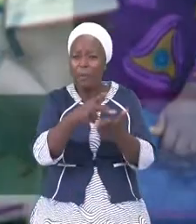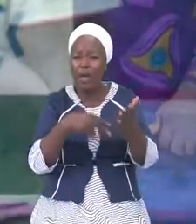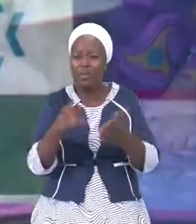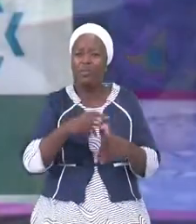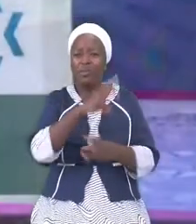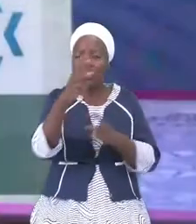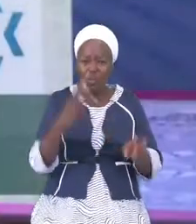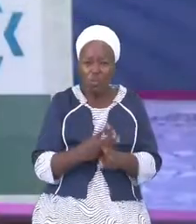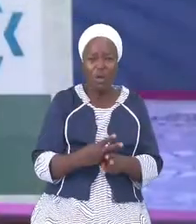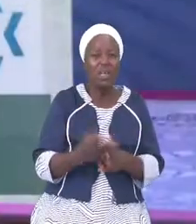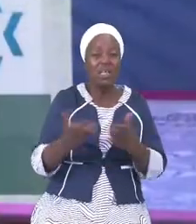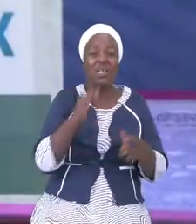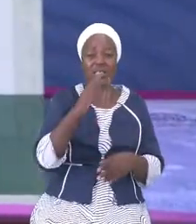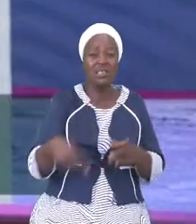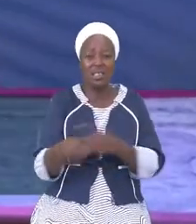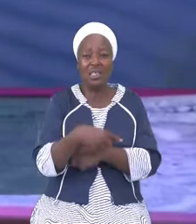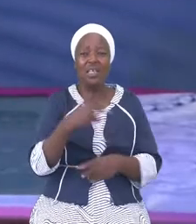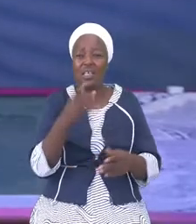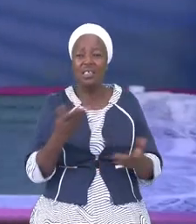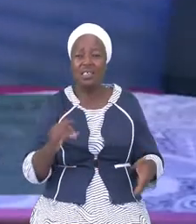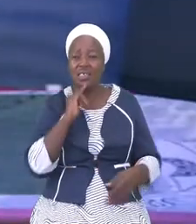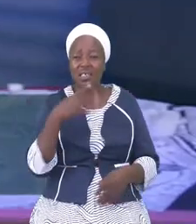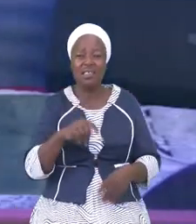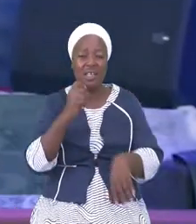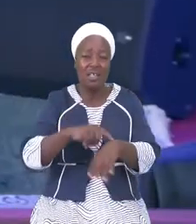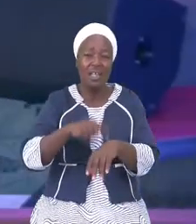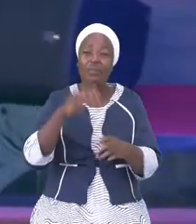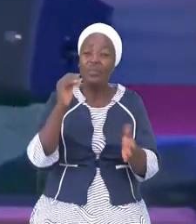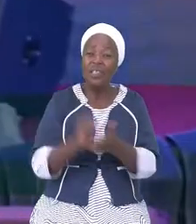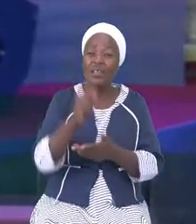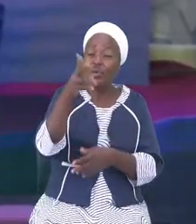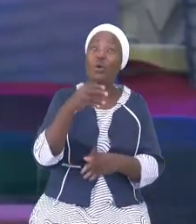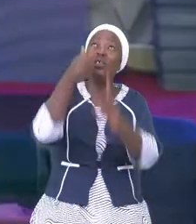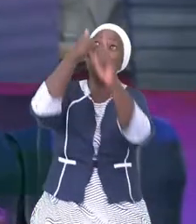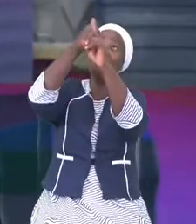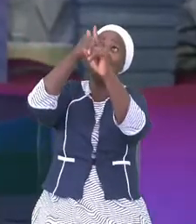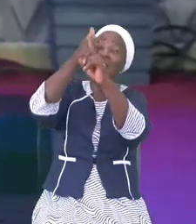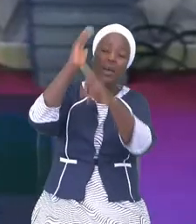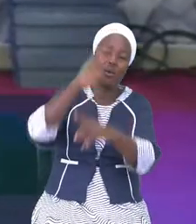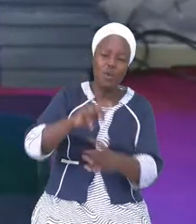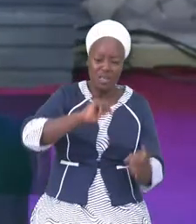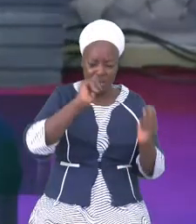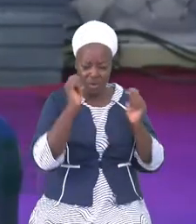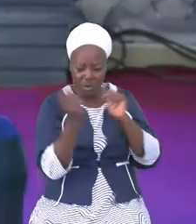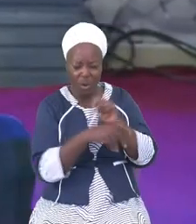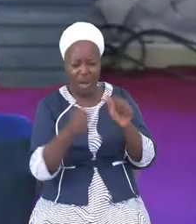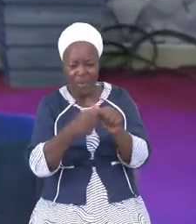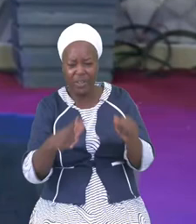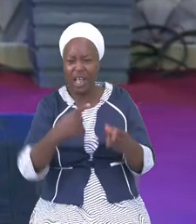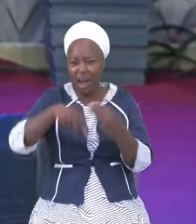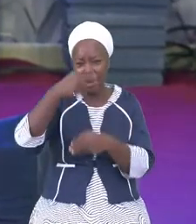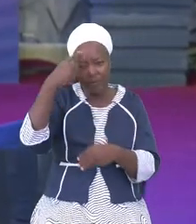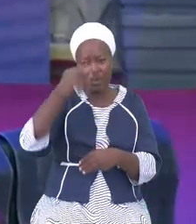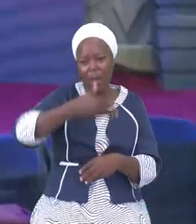world, here is the day, here is the time that God himself will turn everything around for